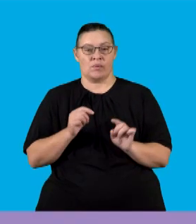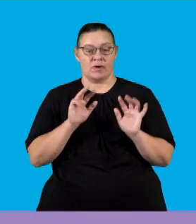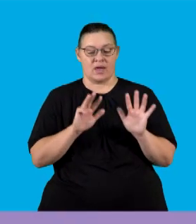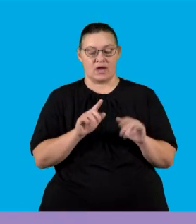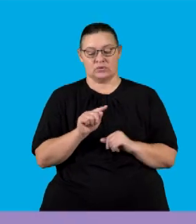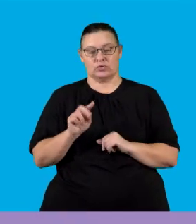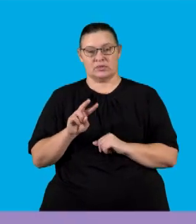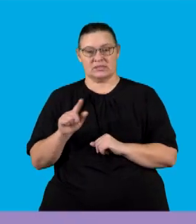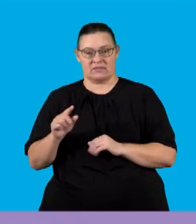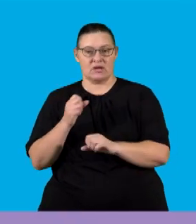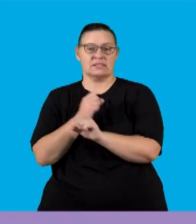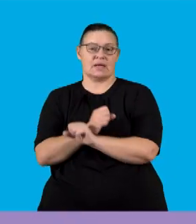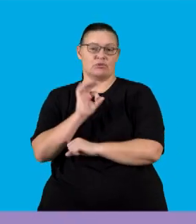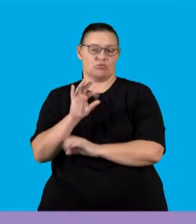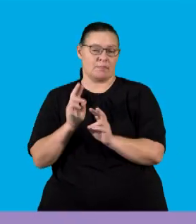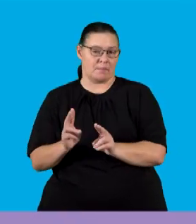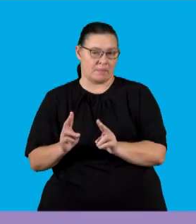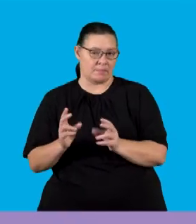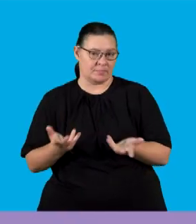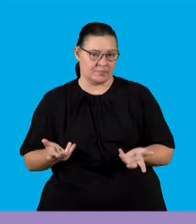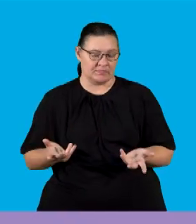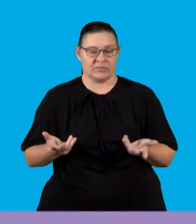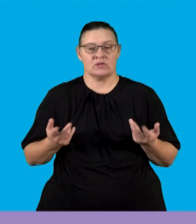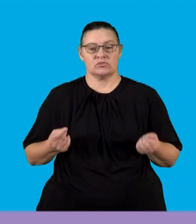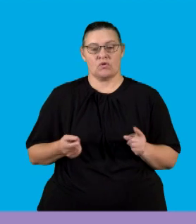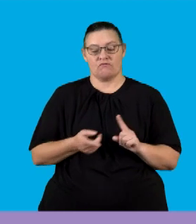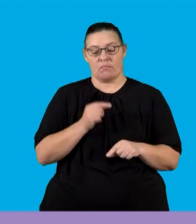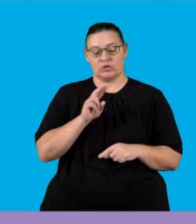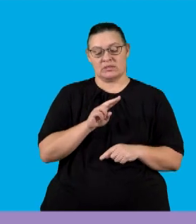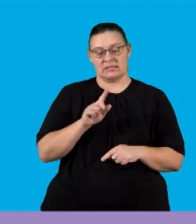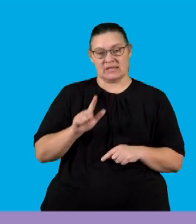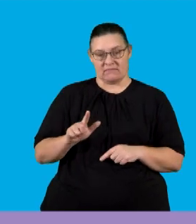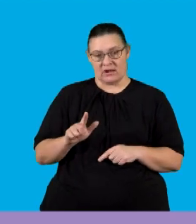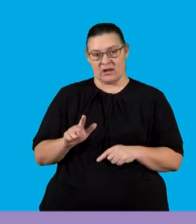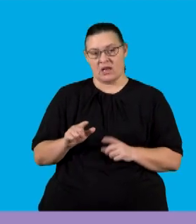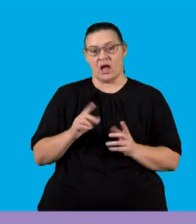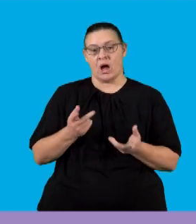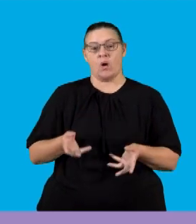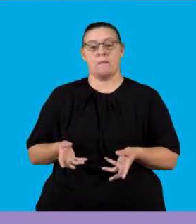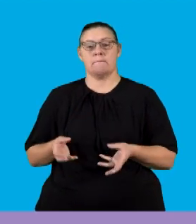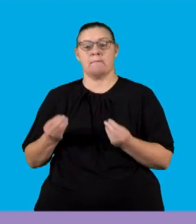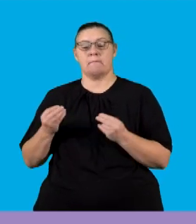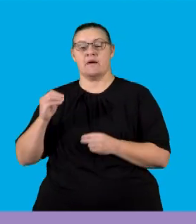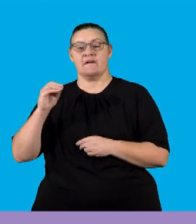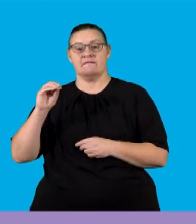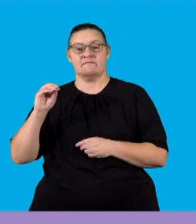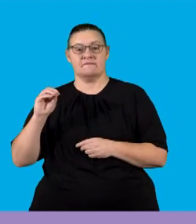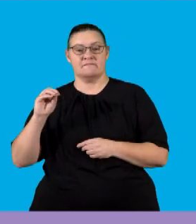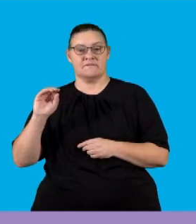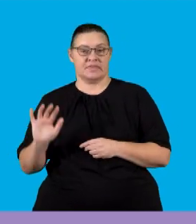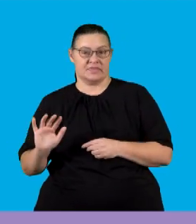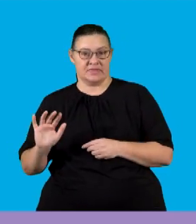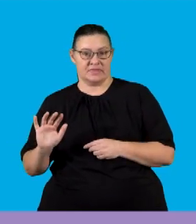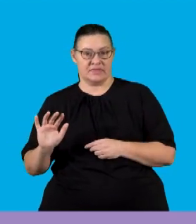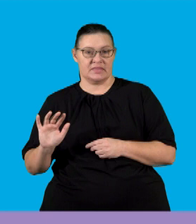do we get to the 5th term? Of course, we are going to use that constant ratio, and that will give us an